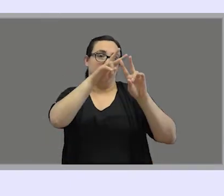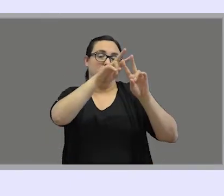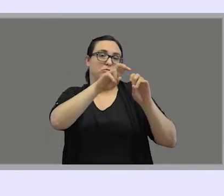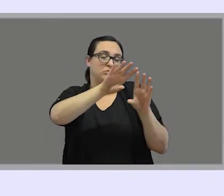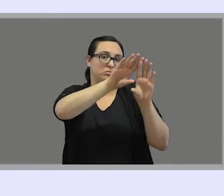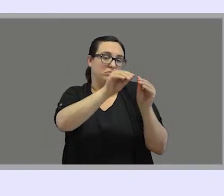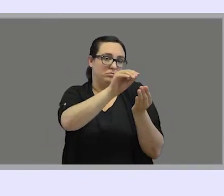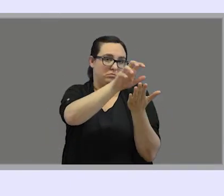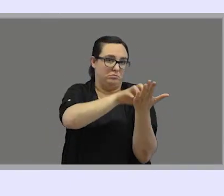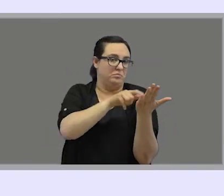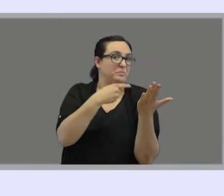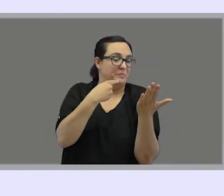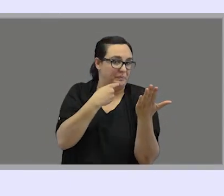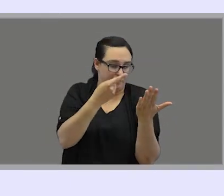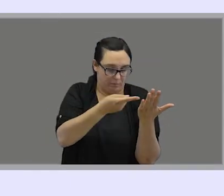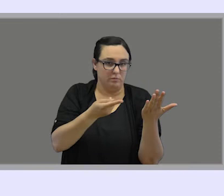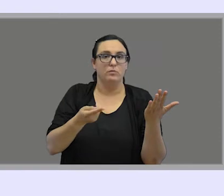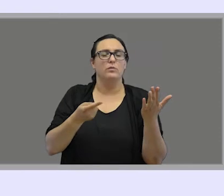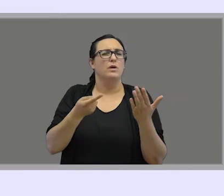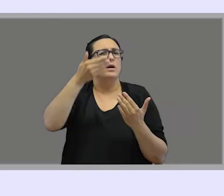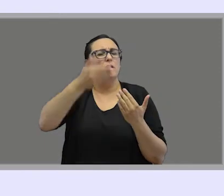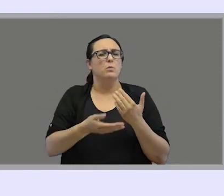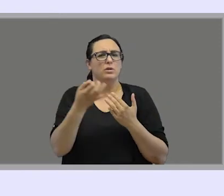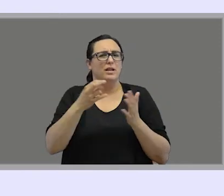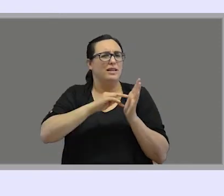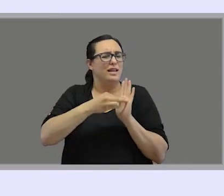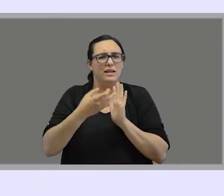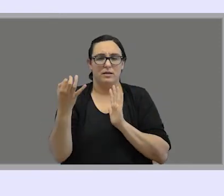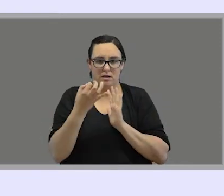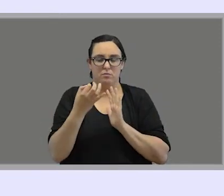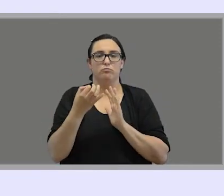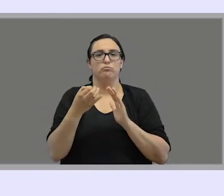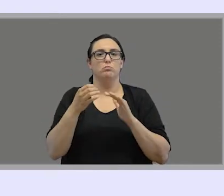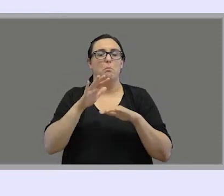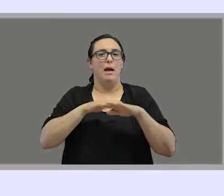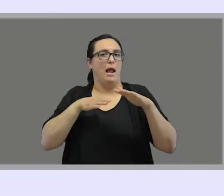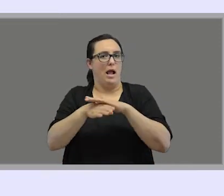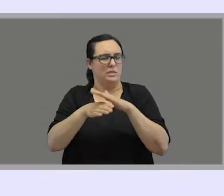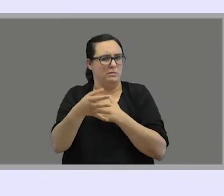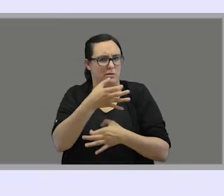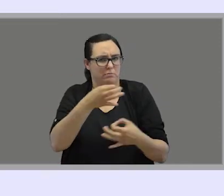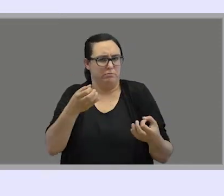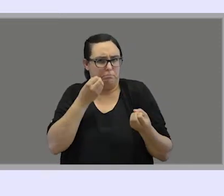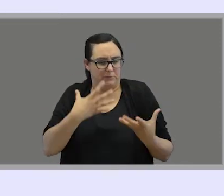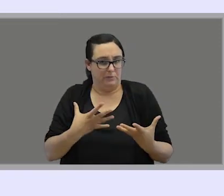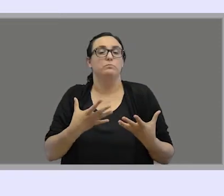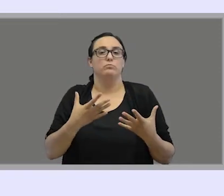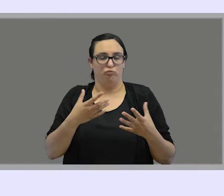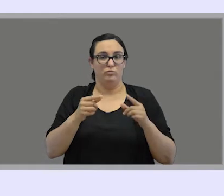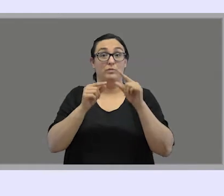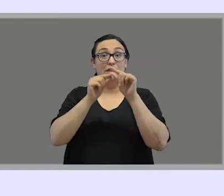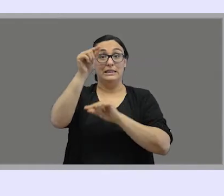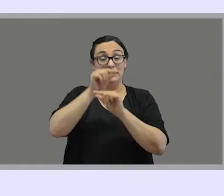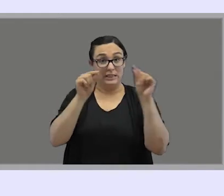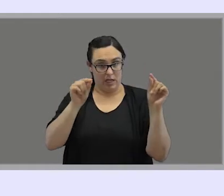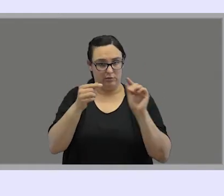in the literature, the most important technical features to grant accessibility are on-screen size of the